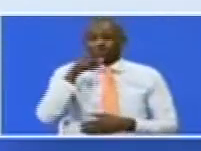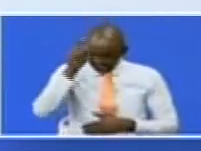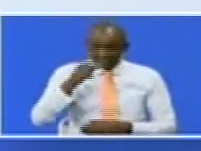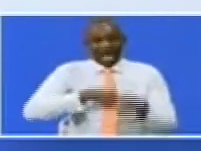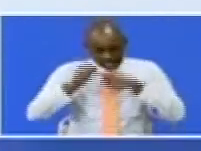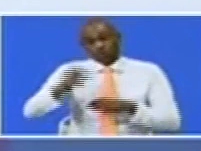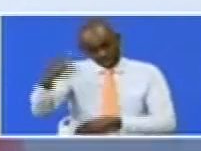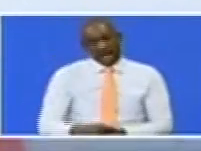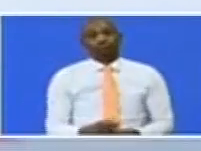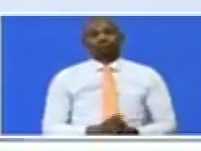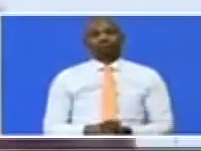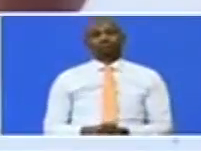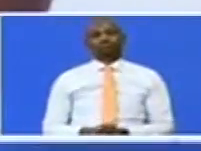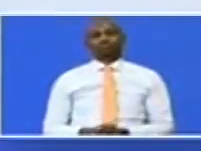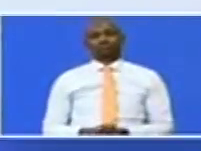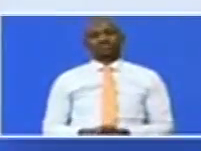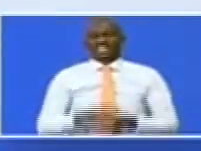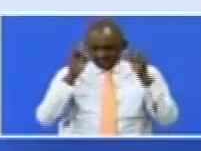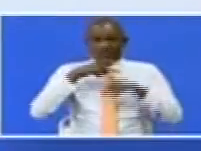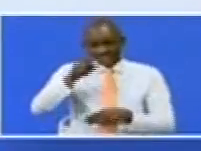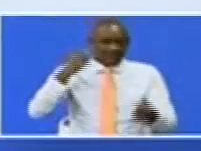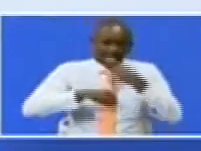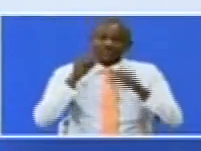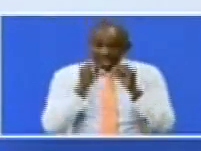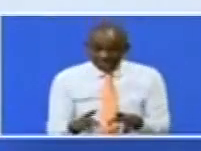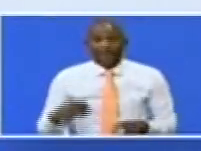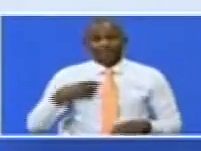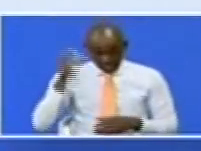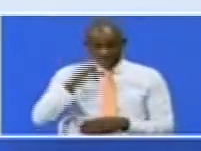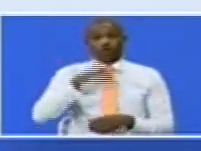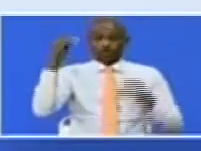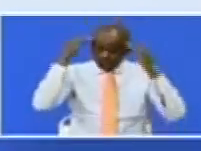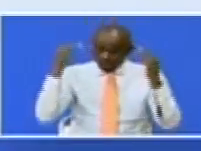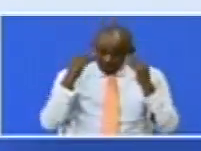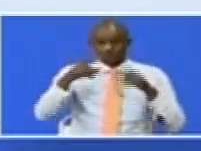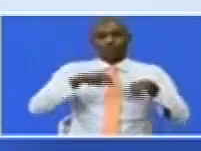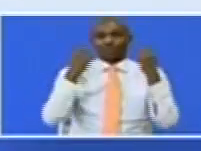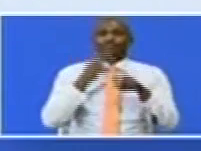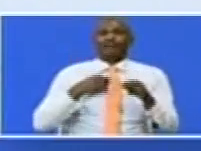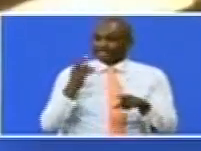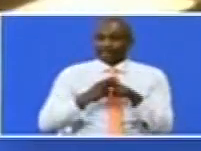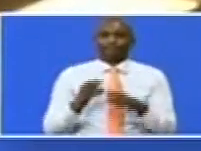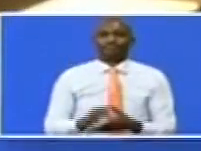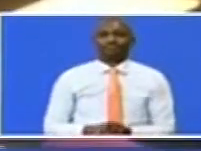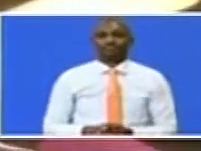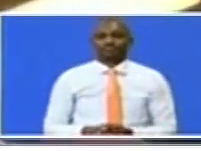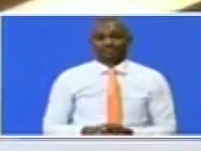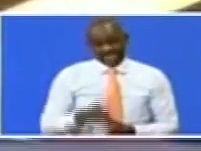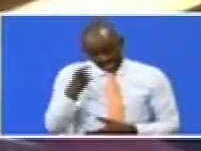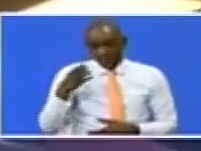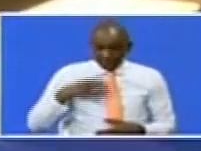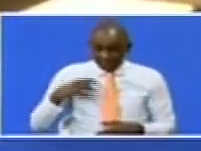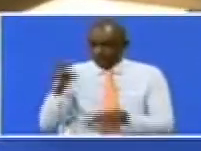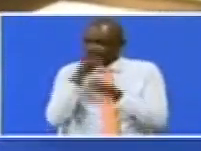hatua. Na kama hutachukua hatua, mimi nitakushtaki kwa kuniharibia jina. Observers have however